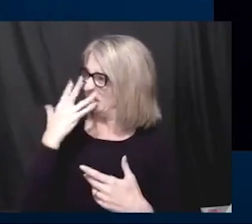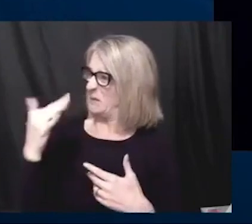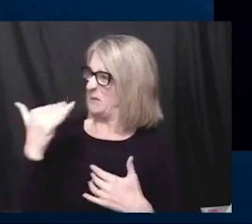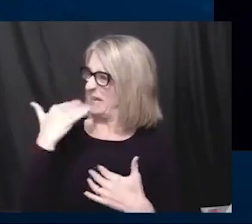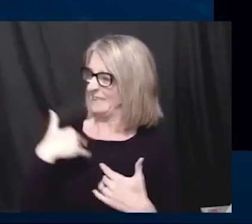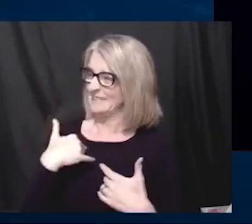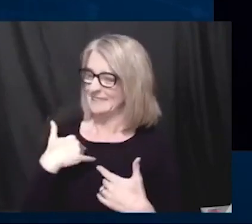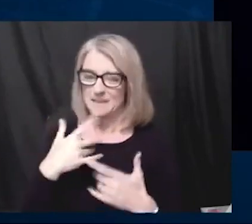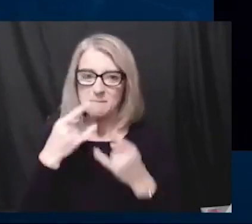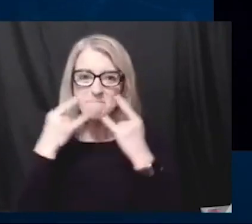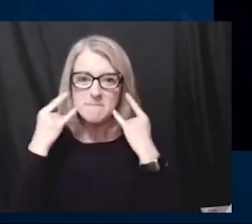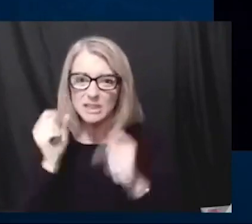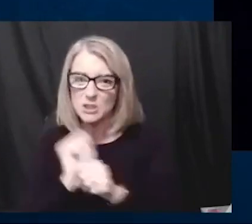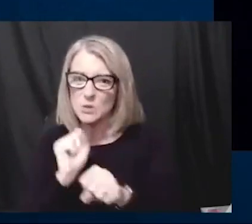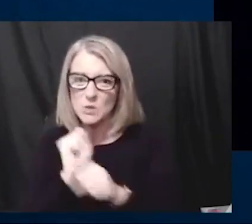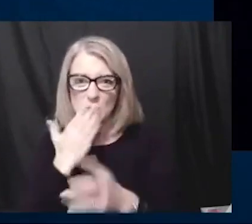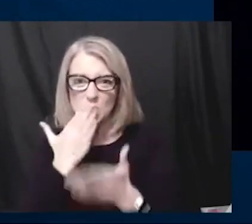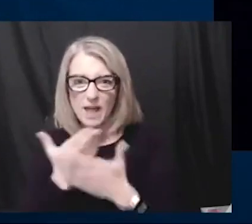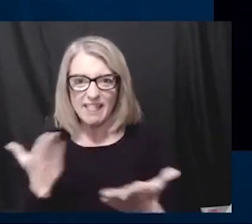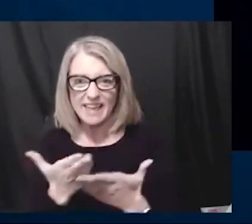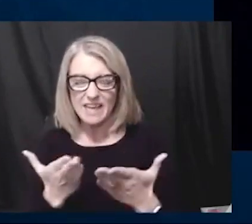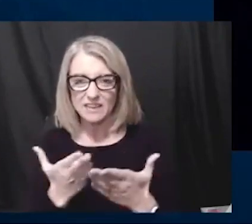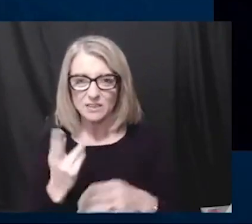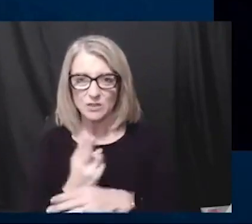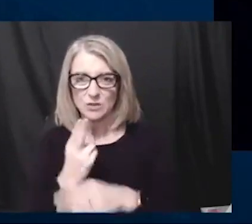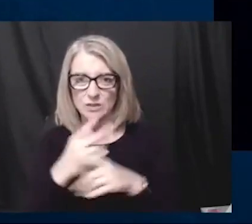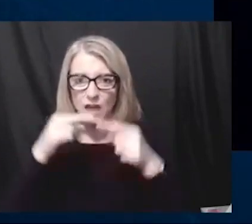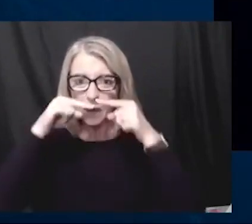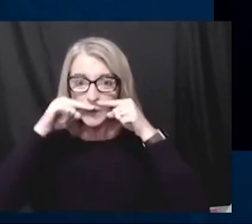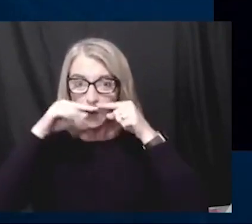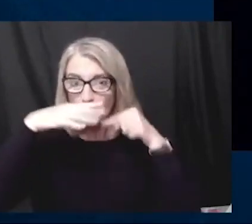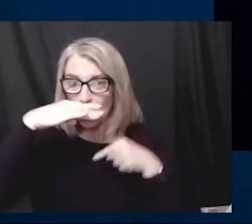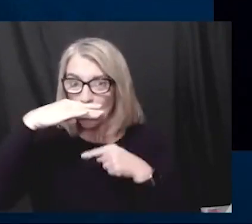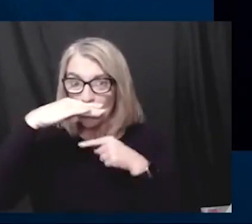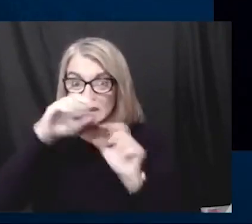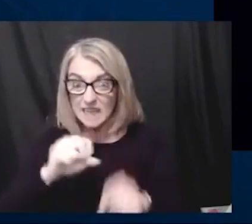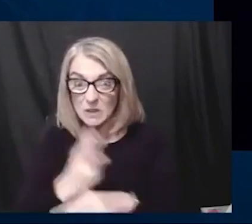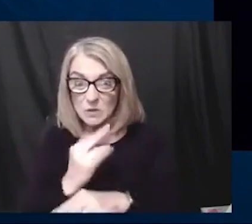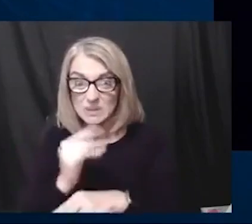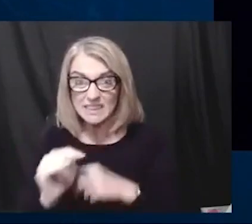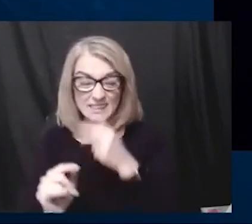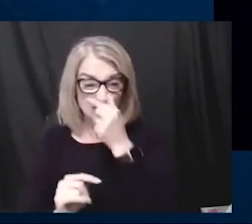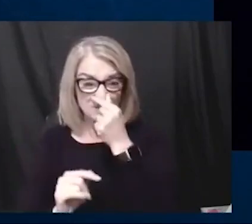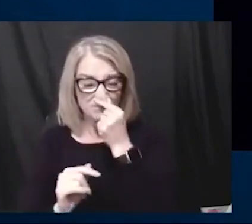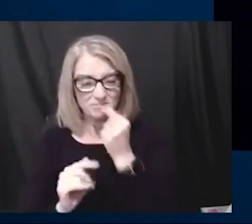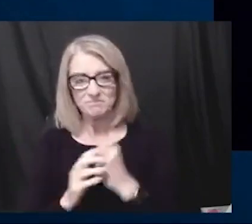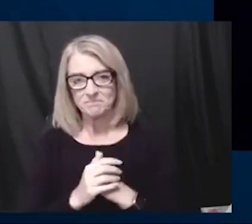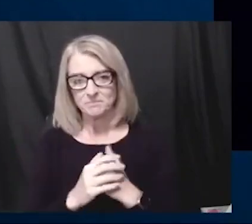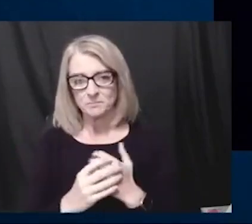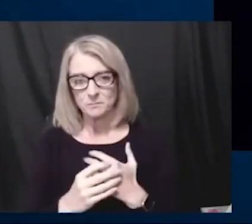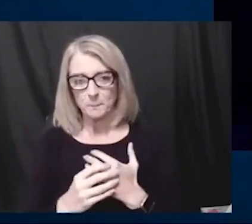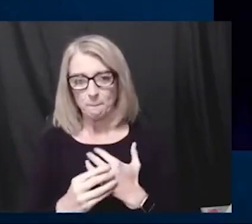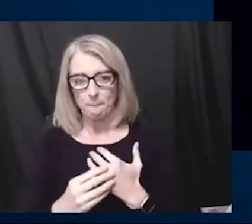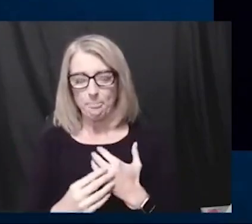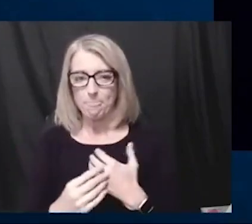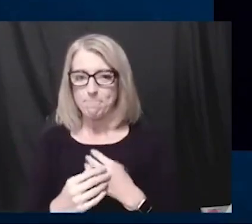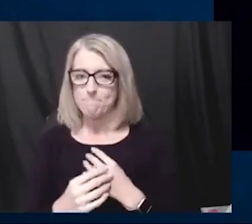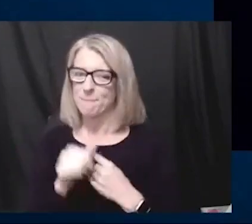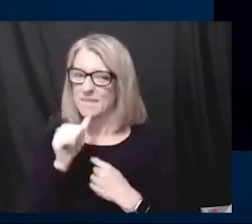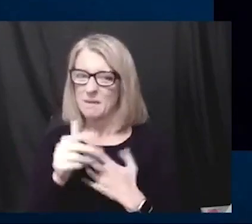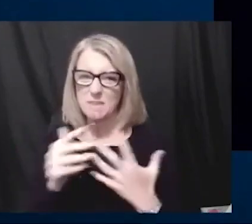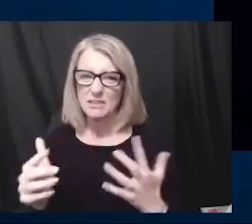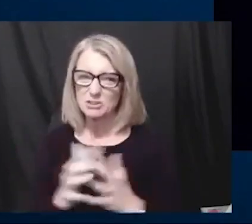Jennifer says, yesterday there was an anti-mask rally in front of Blue Valley School District offices. A former